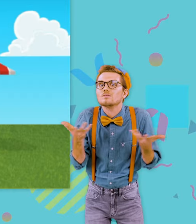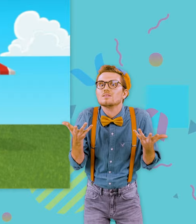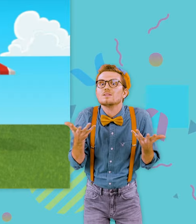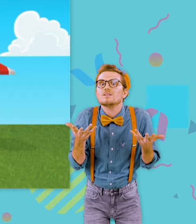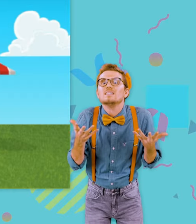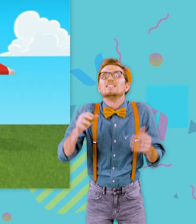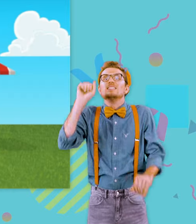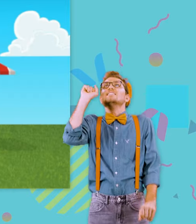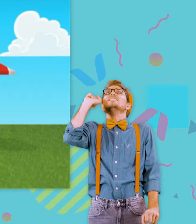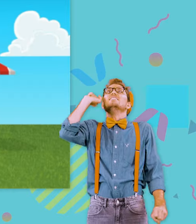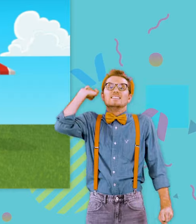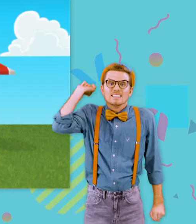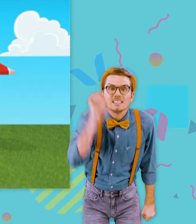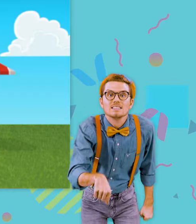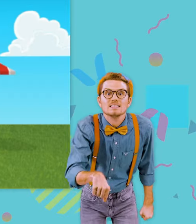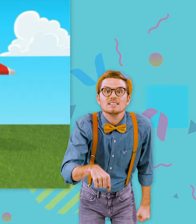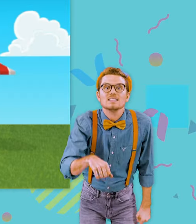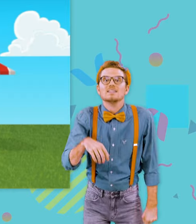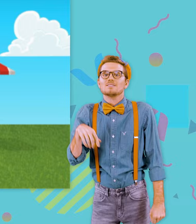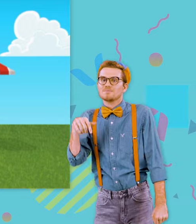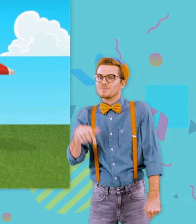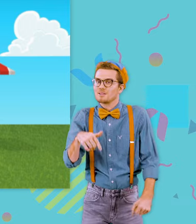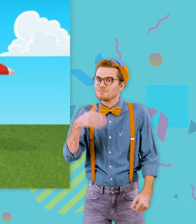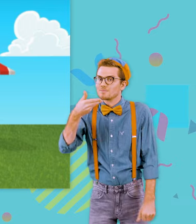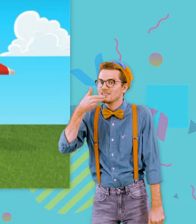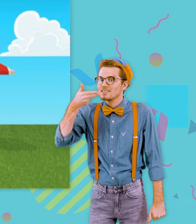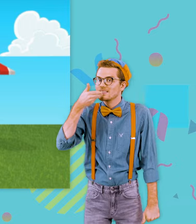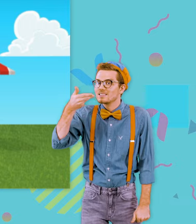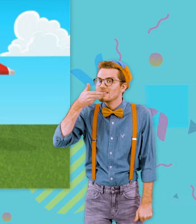Oh. Yum! Do you know what this is?